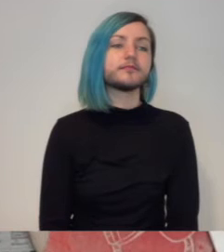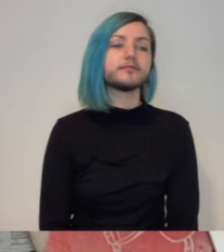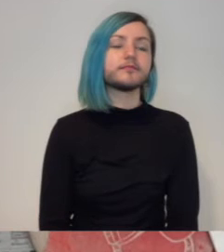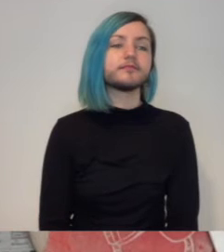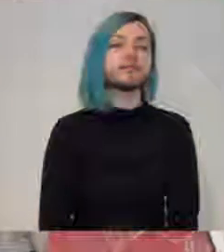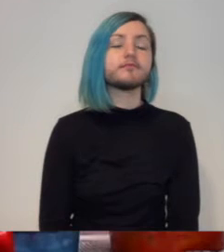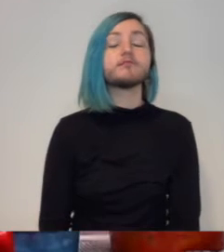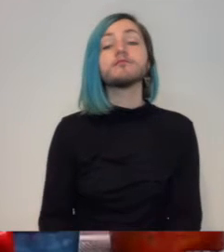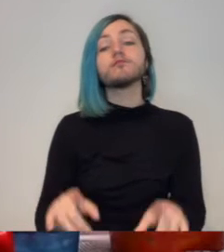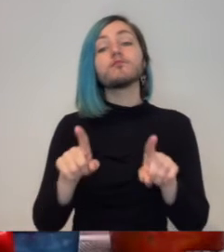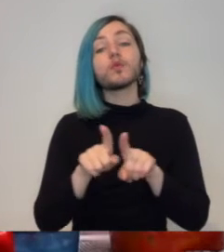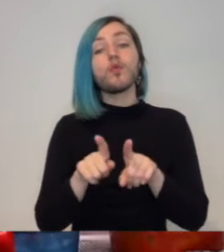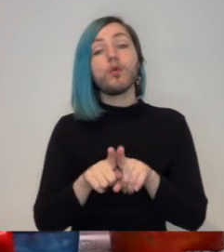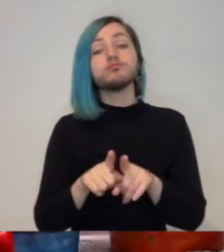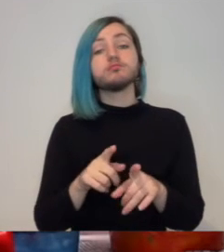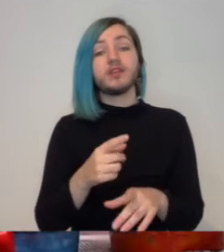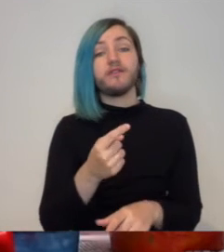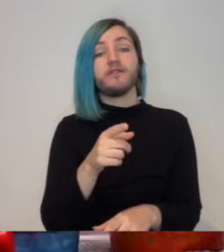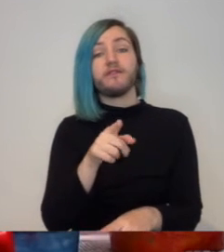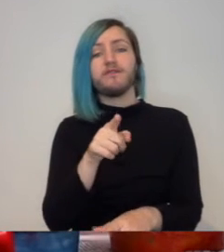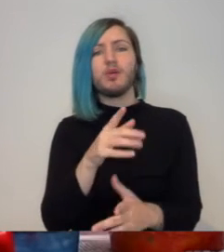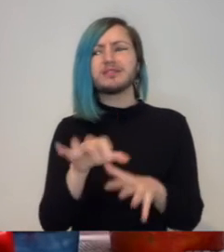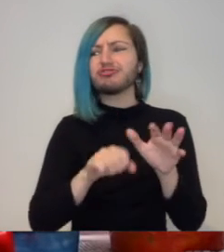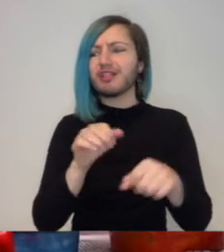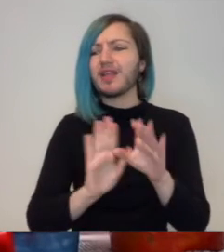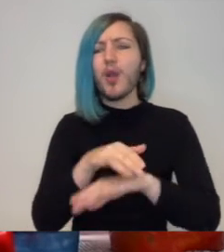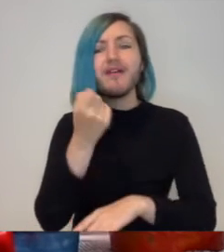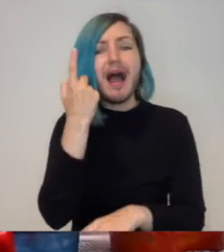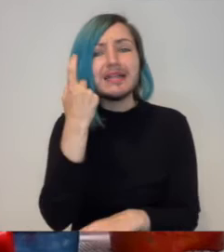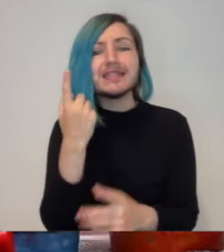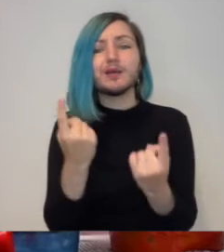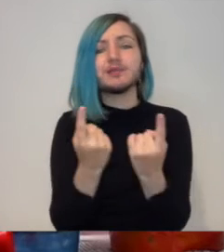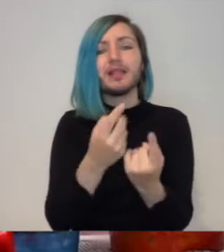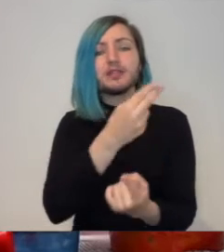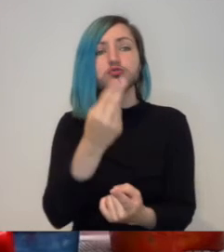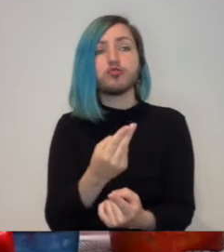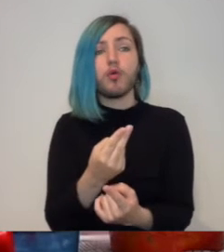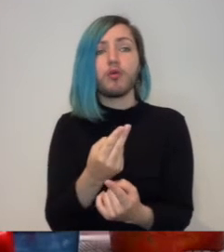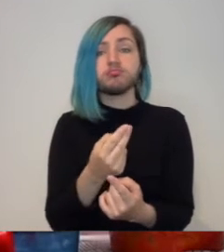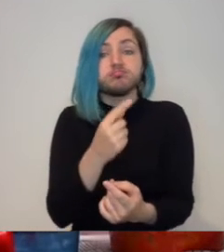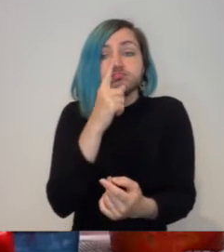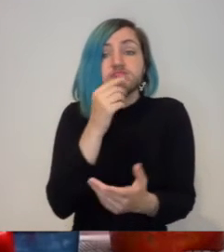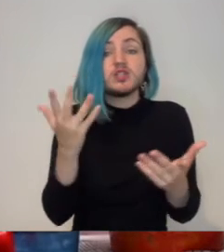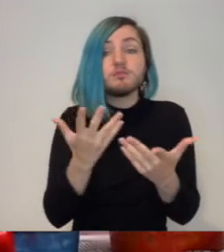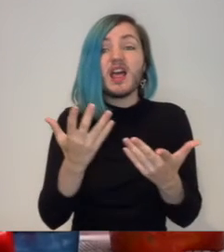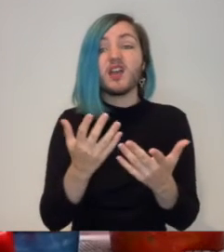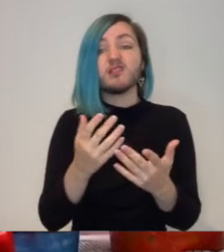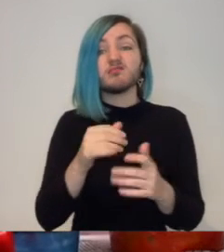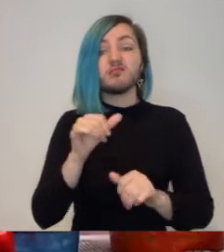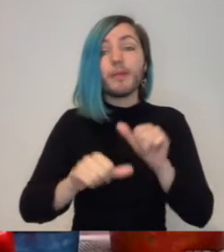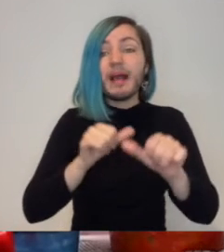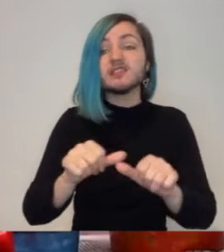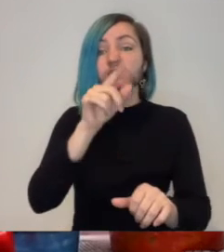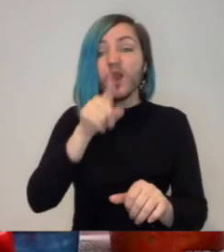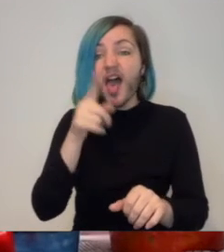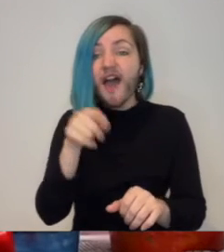And another thing as well, if you struggle to like pick an idea or something to draw, sometimes maybe just play with patterns and lines. As long